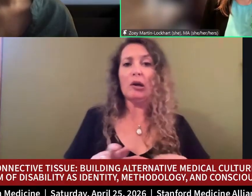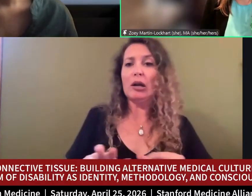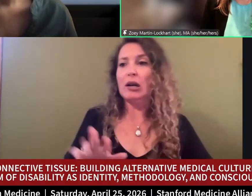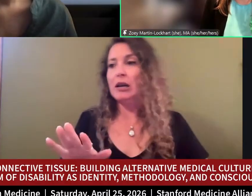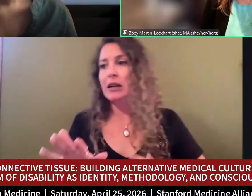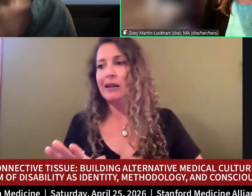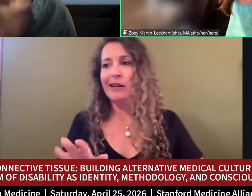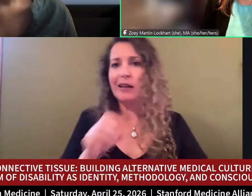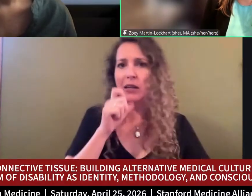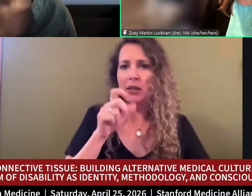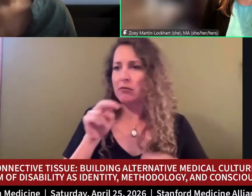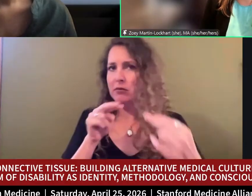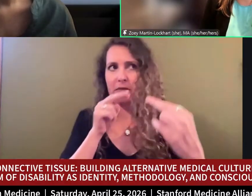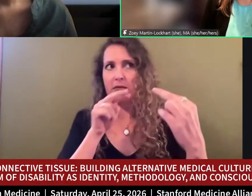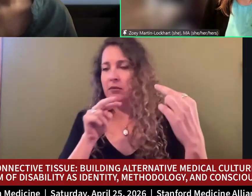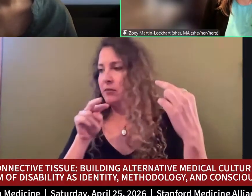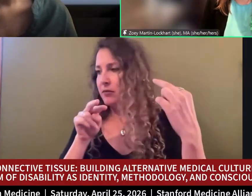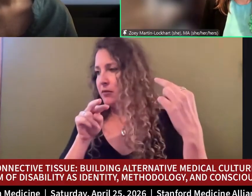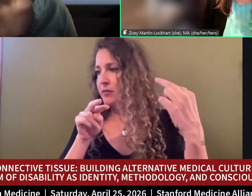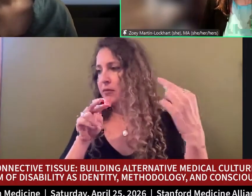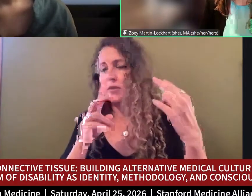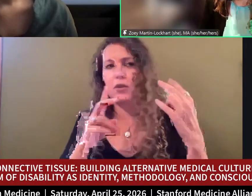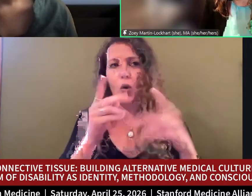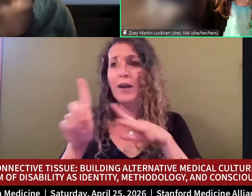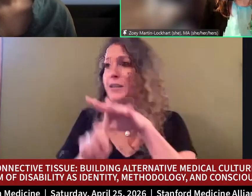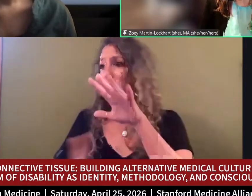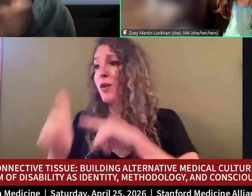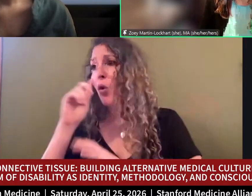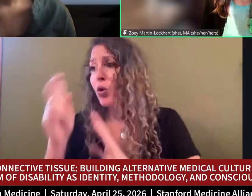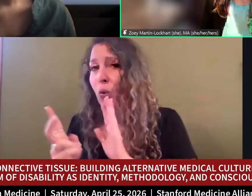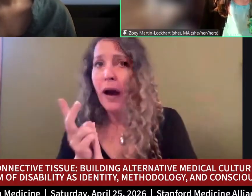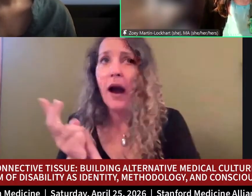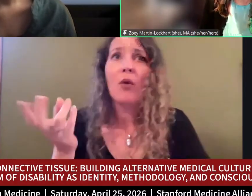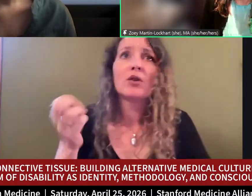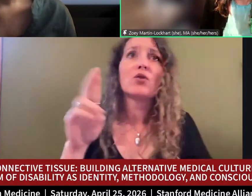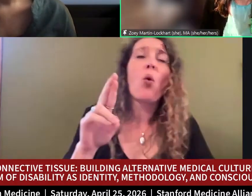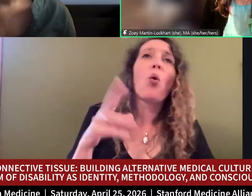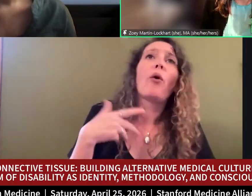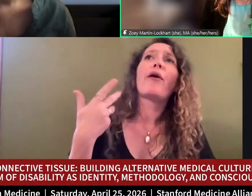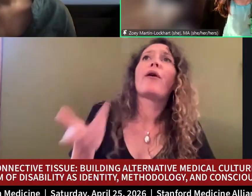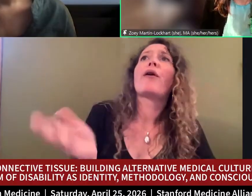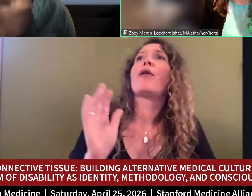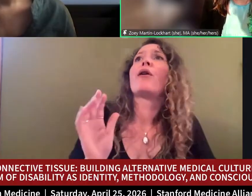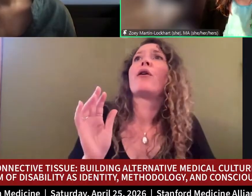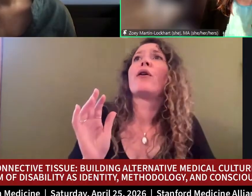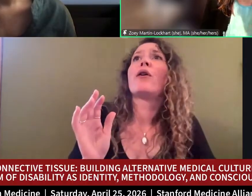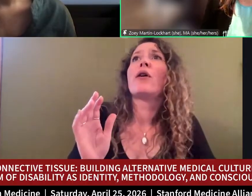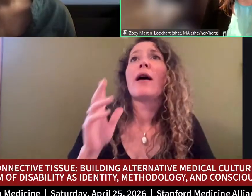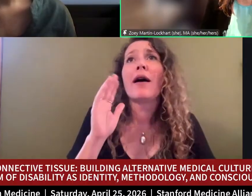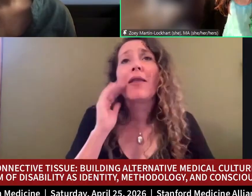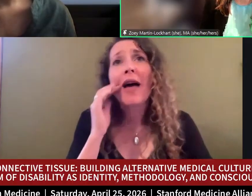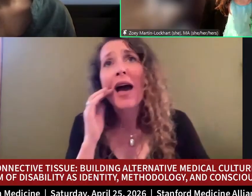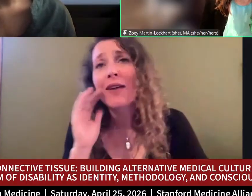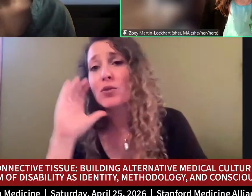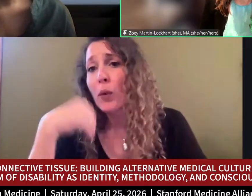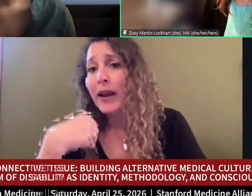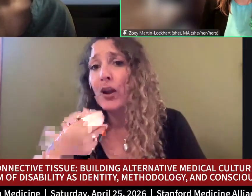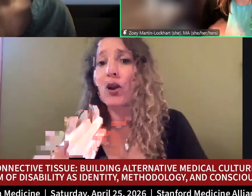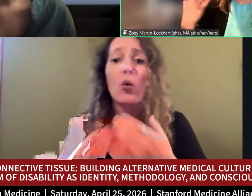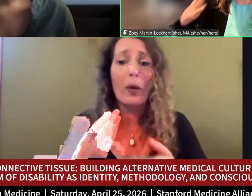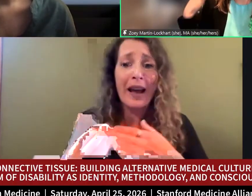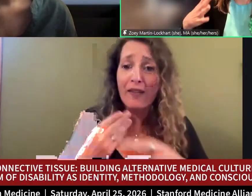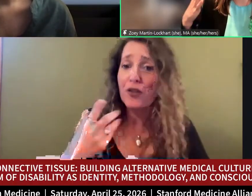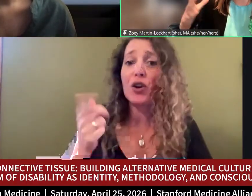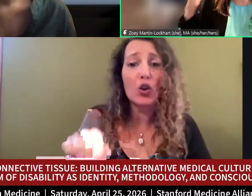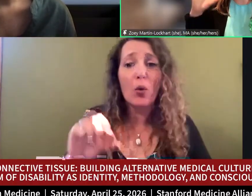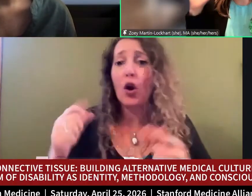like doesn't make eye contact or disappears for 2 hours or like laughs weird or whatever it is, right?